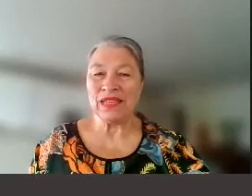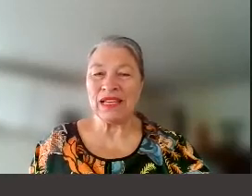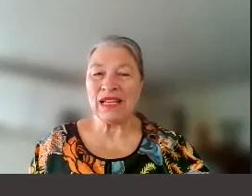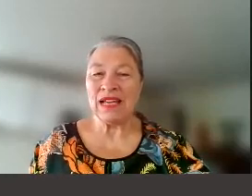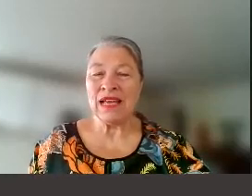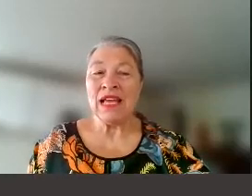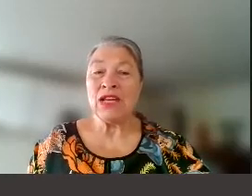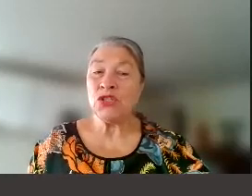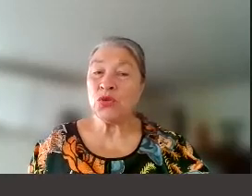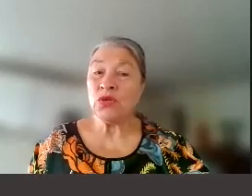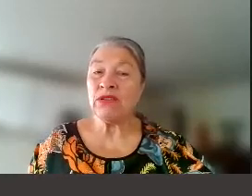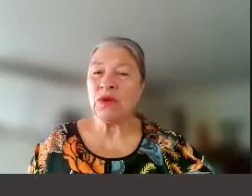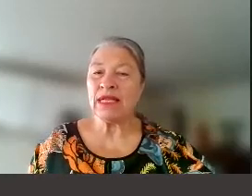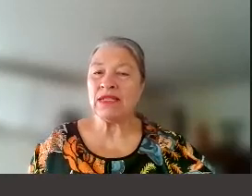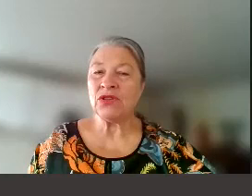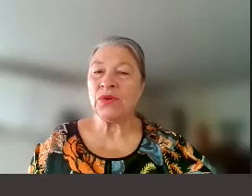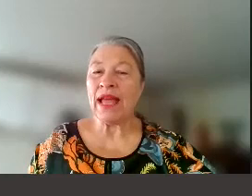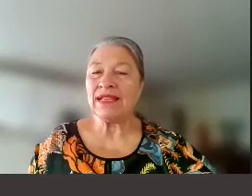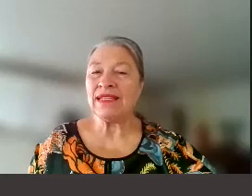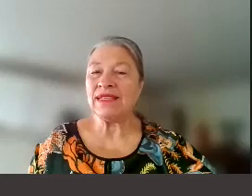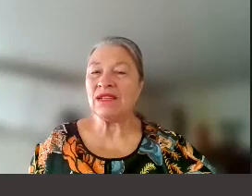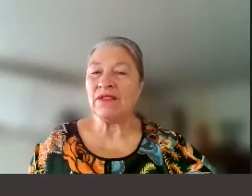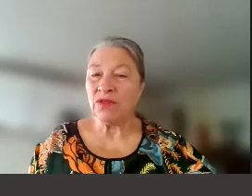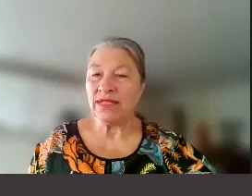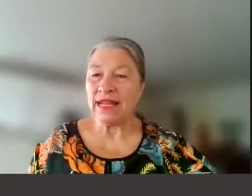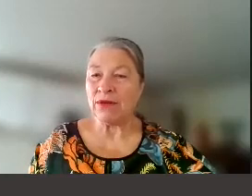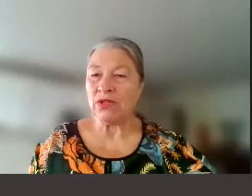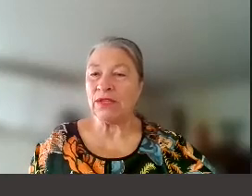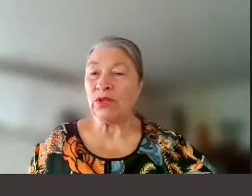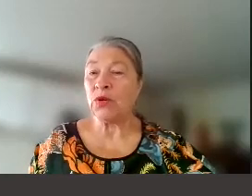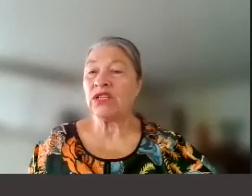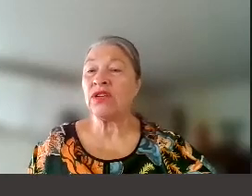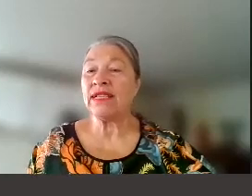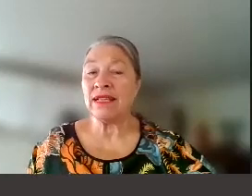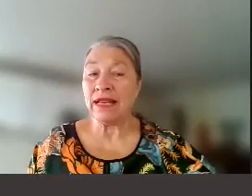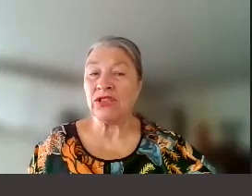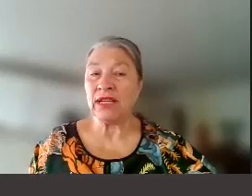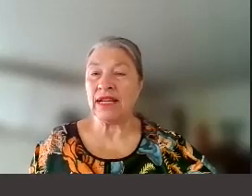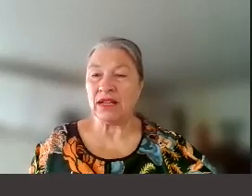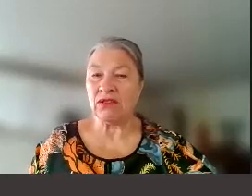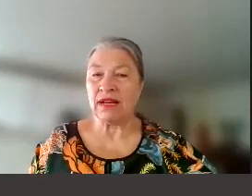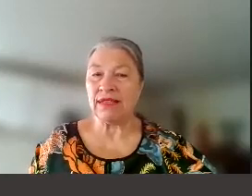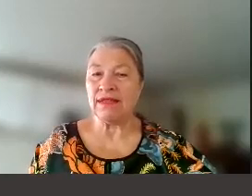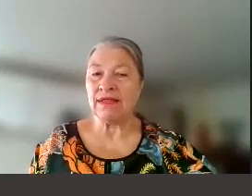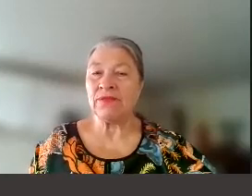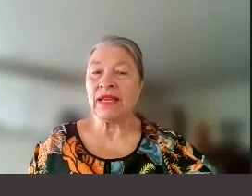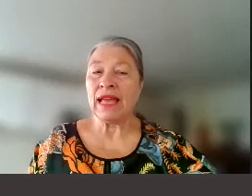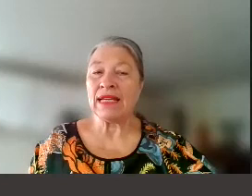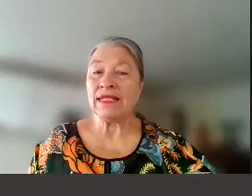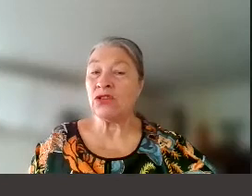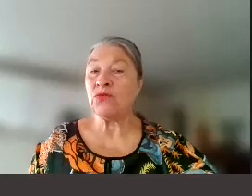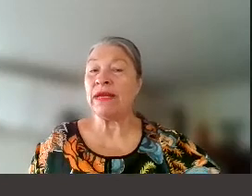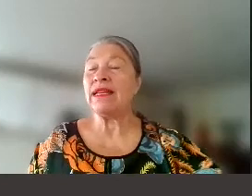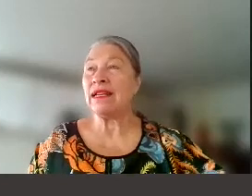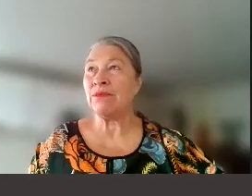there. Ensure there are ways to access diverse languages for quick translation in a crisis,